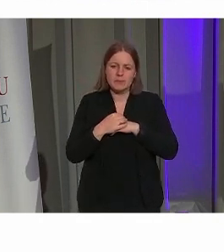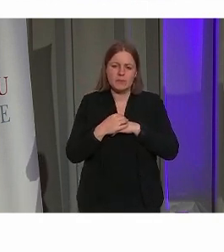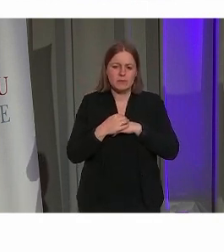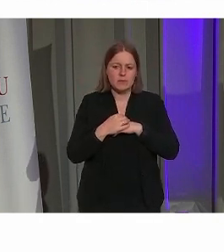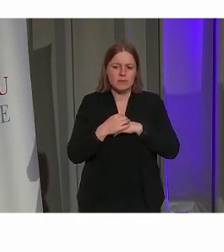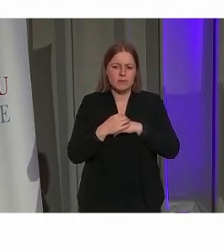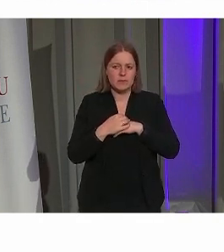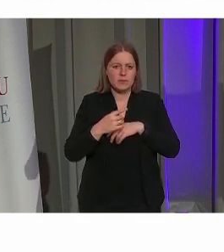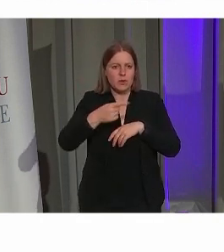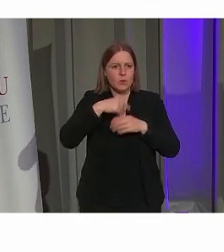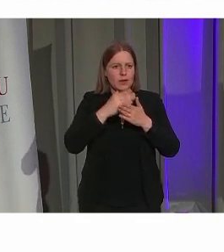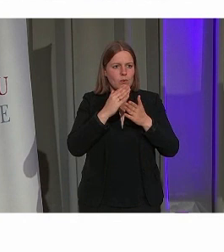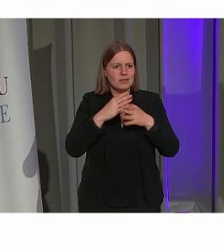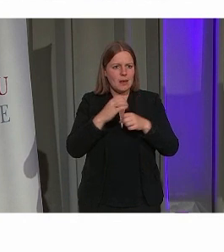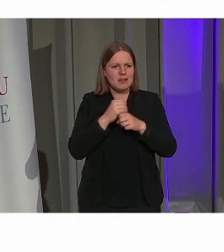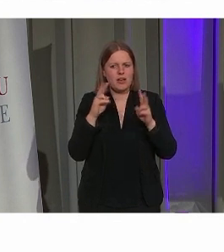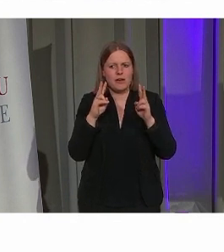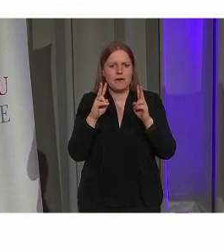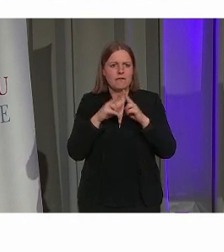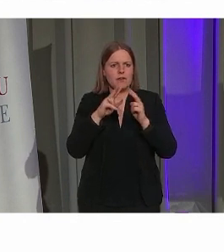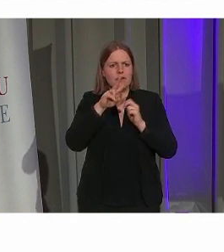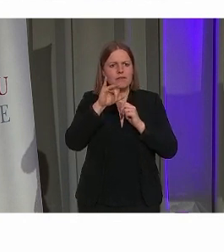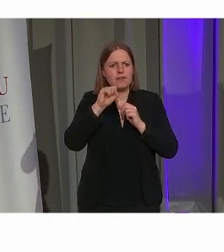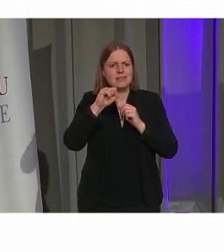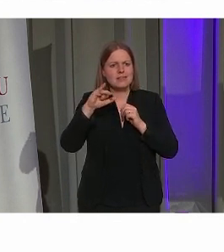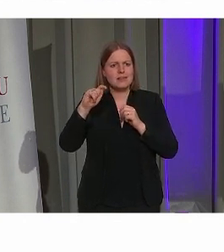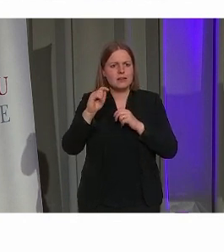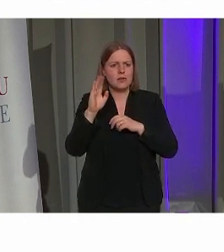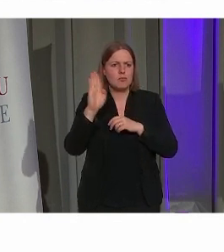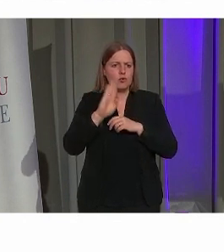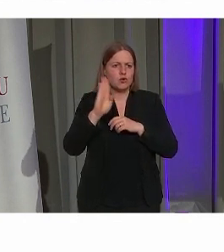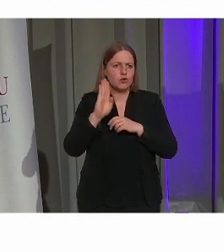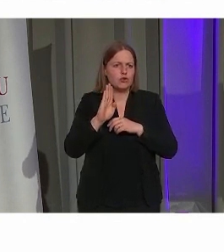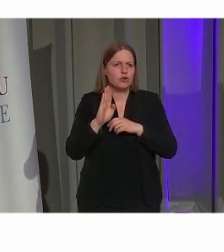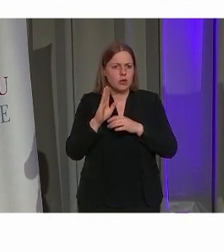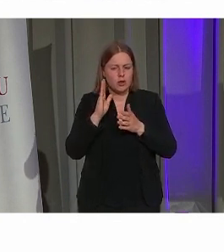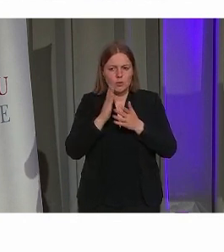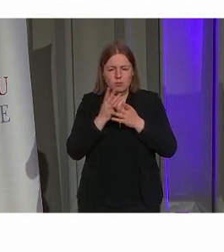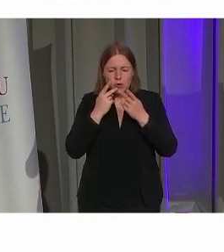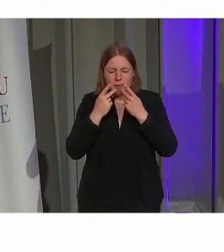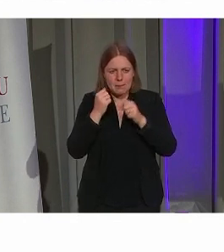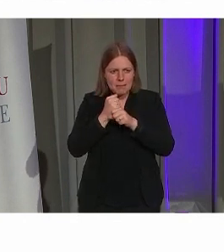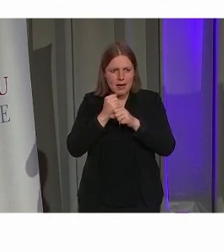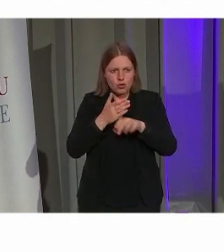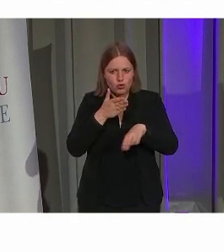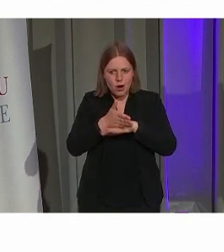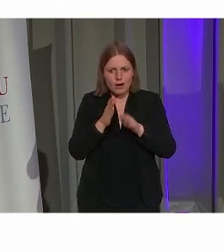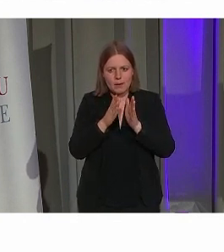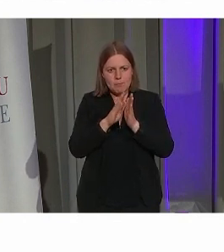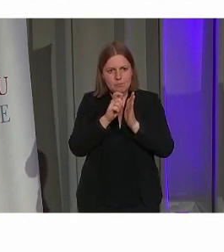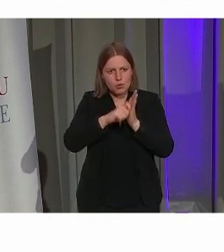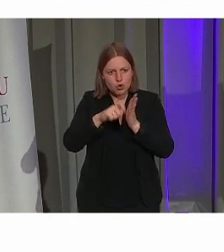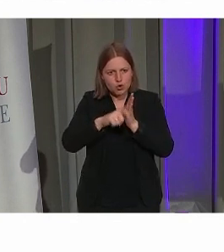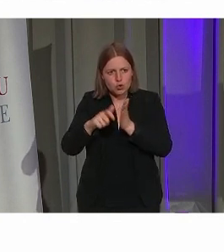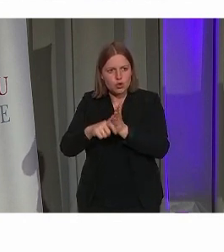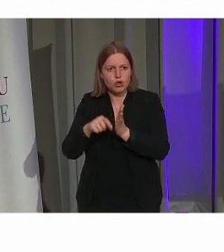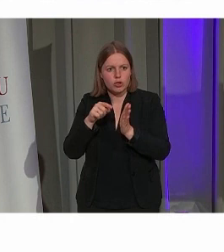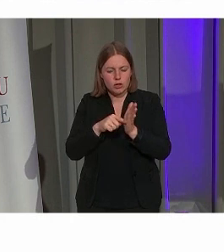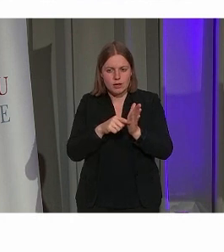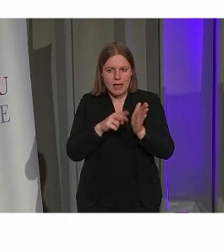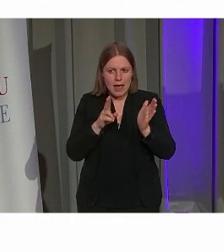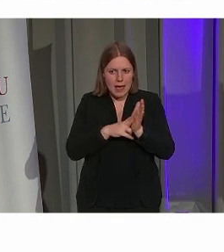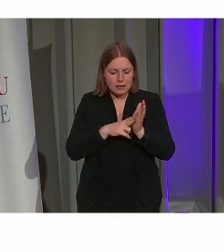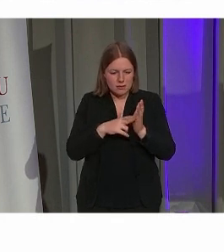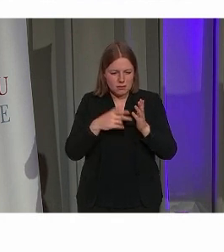level. My colleague also talked about this. We worked with Visit Bruges on this as well, with an accessibility brochure.